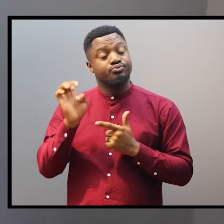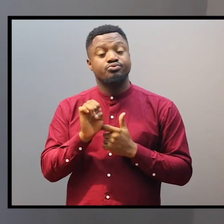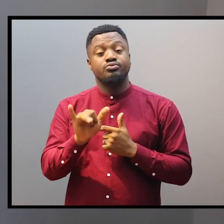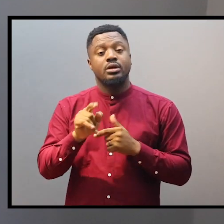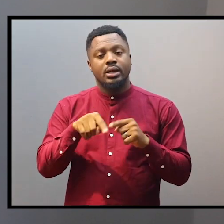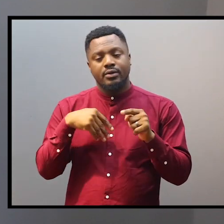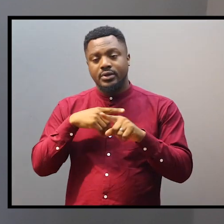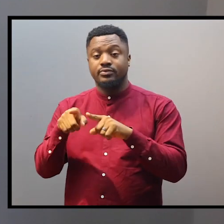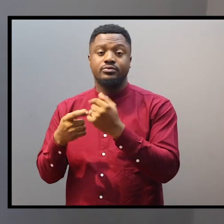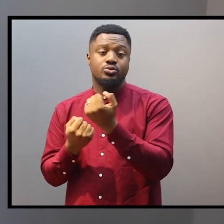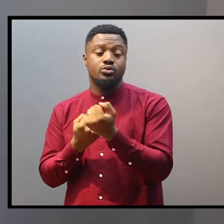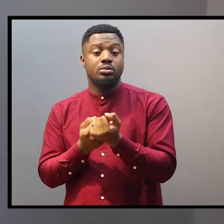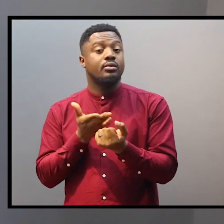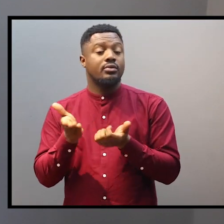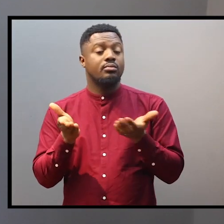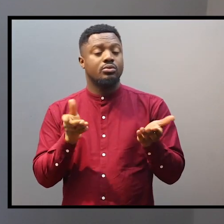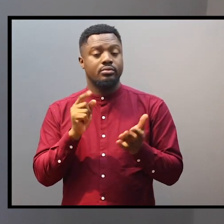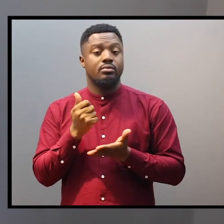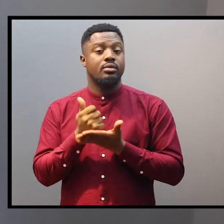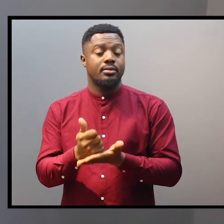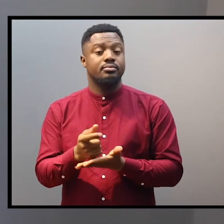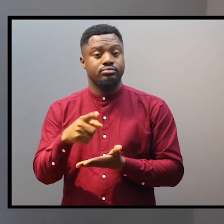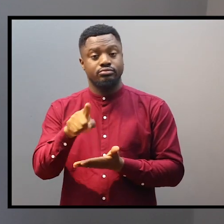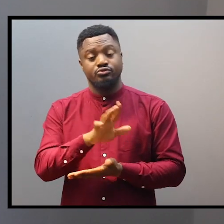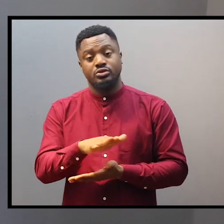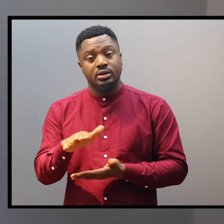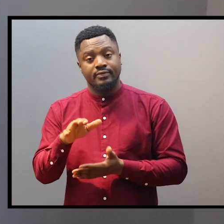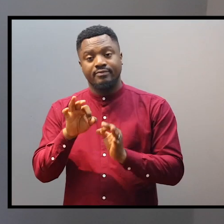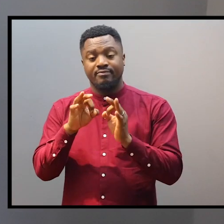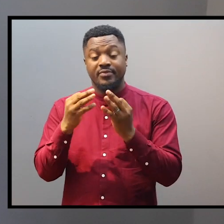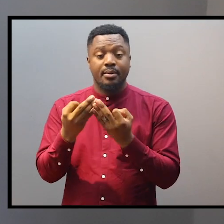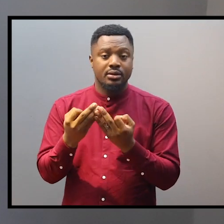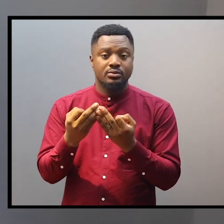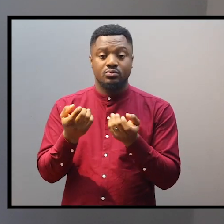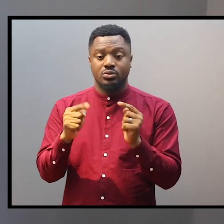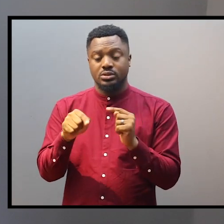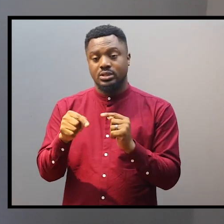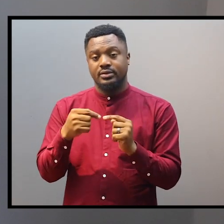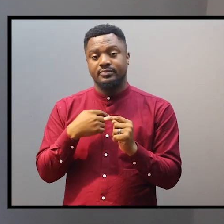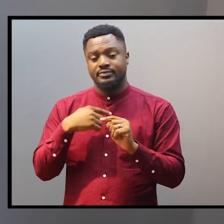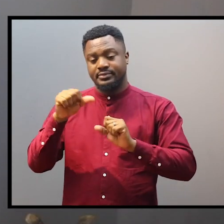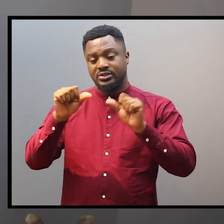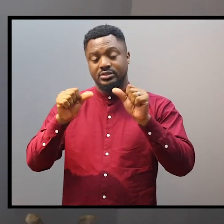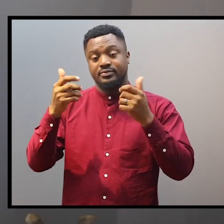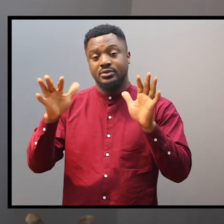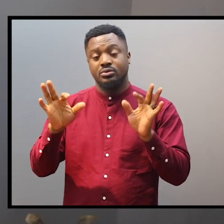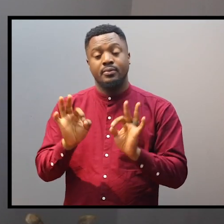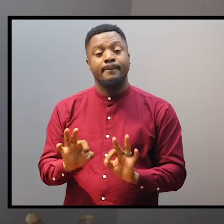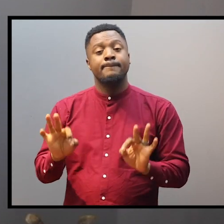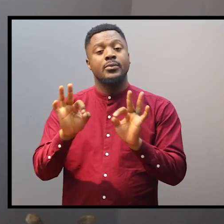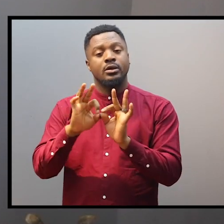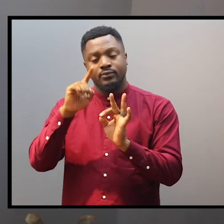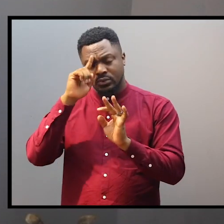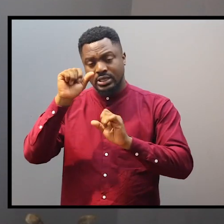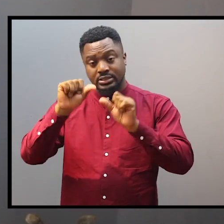several support systems available for the child and the families when they are assessed. So it's